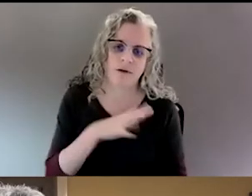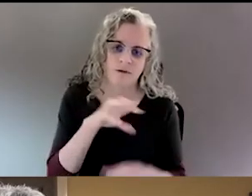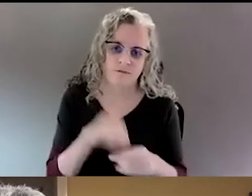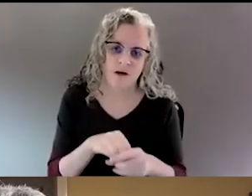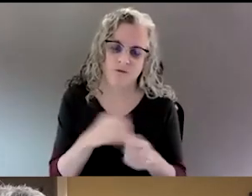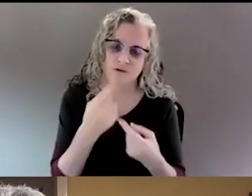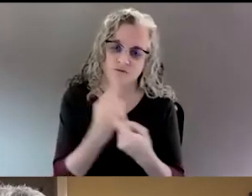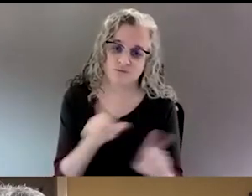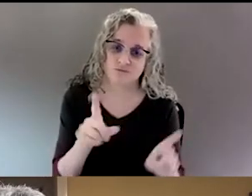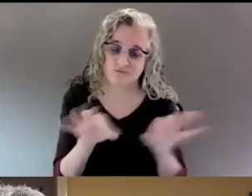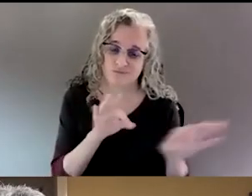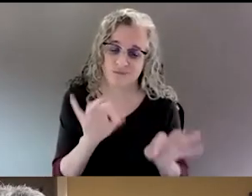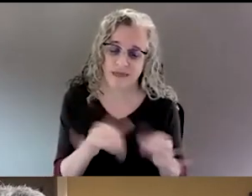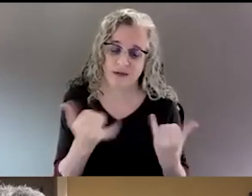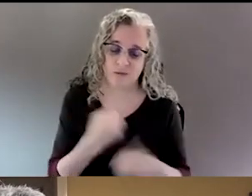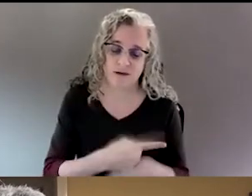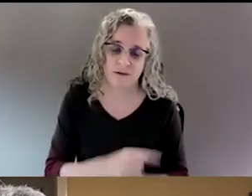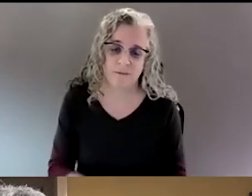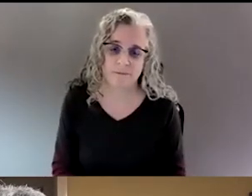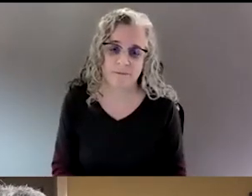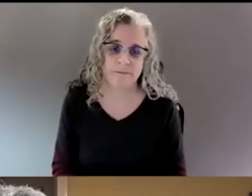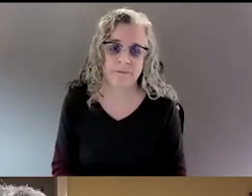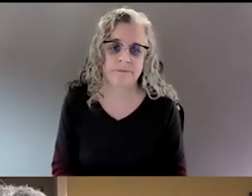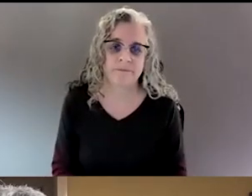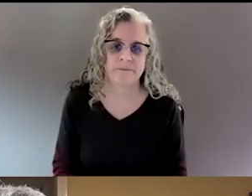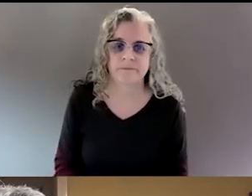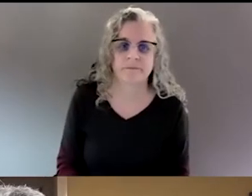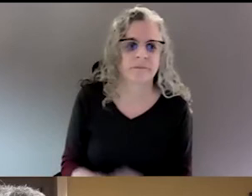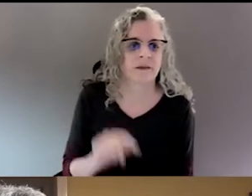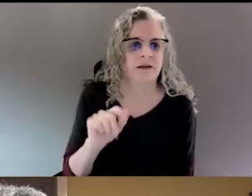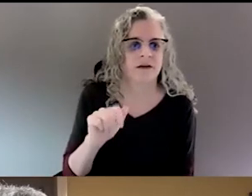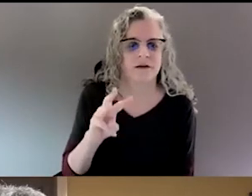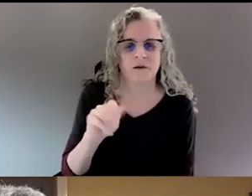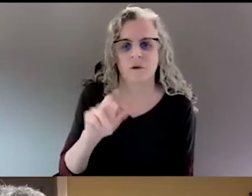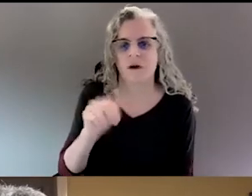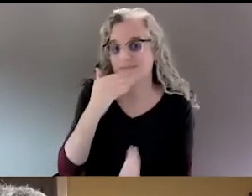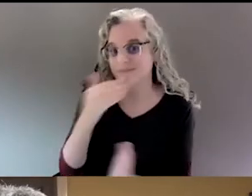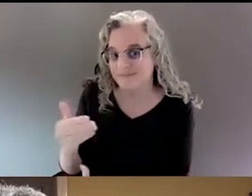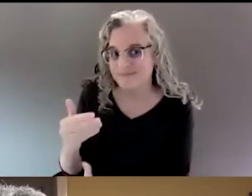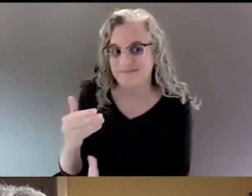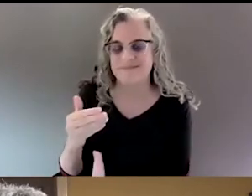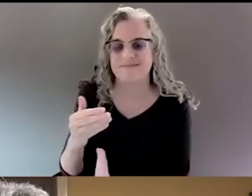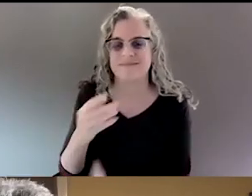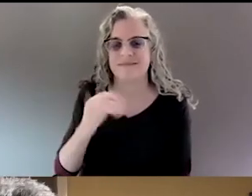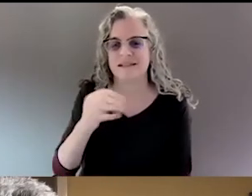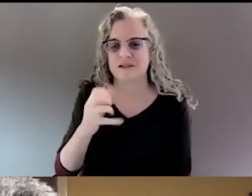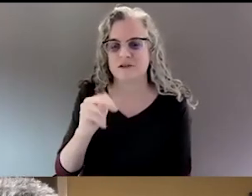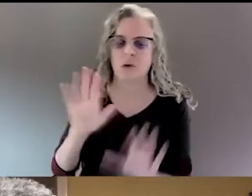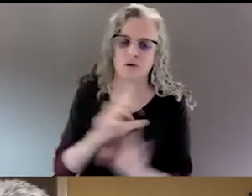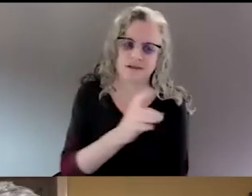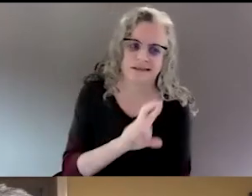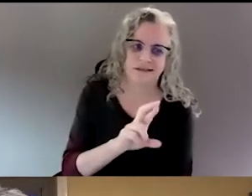today. So thank you so much, Joni. I know I should say Dr. Beasley, but I am seeing Joni in